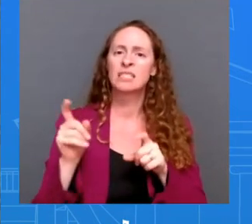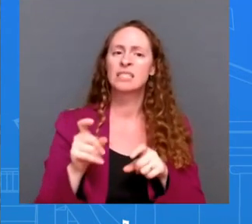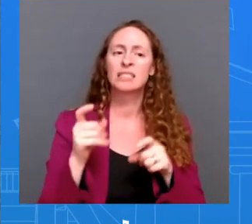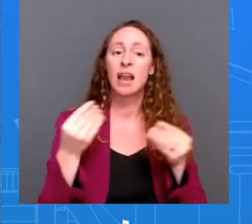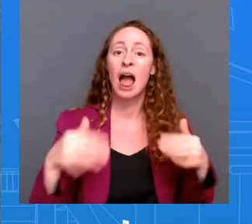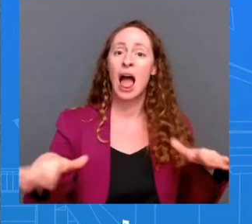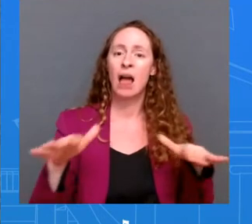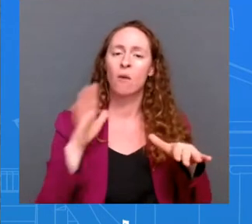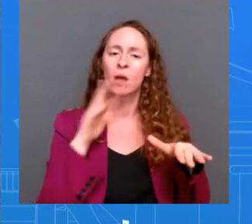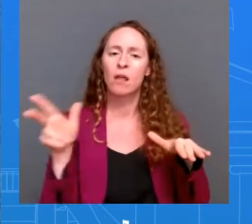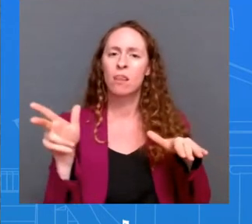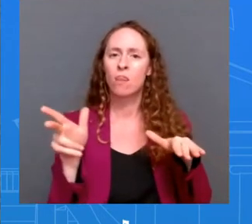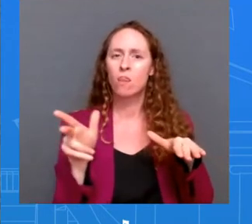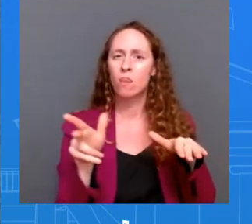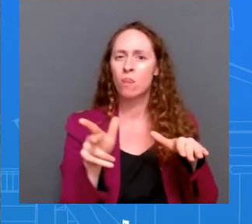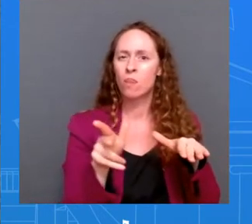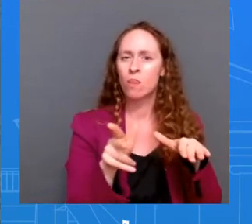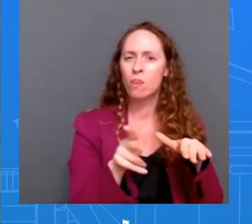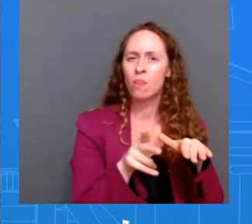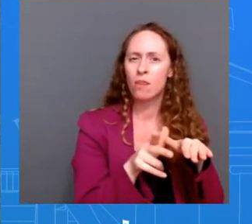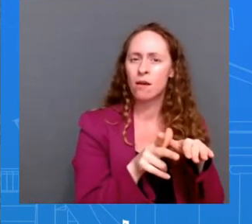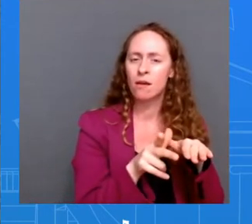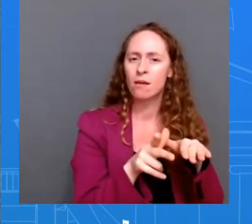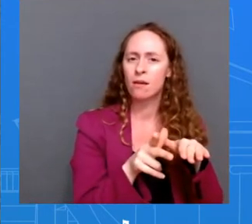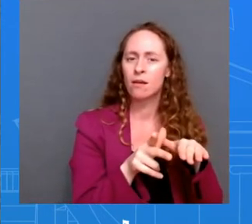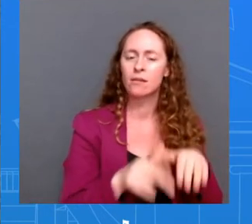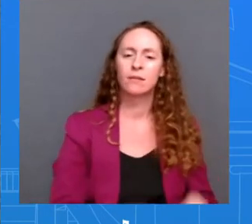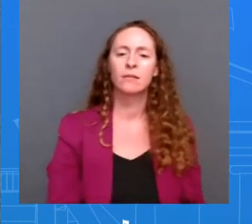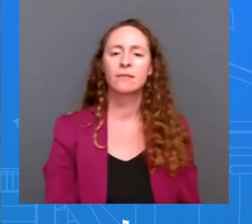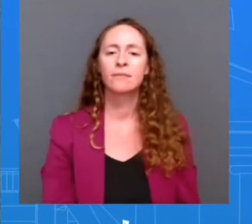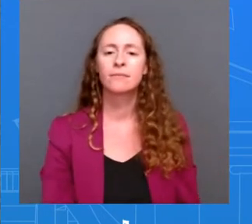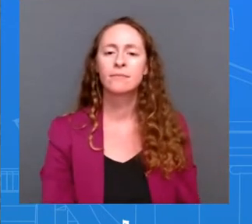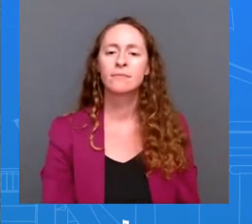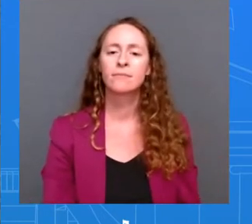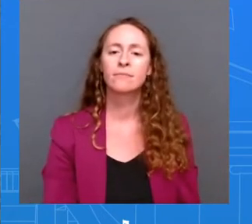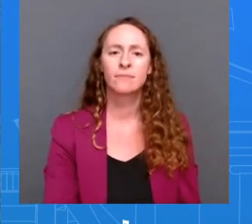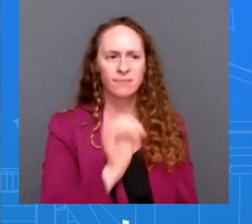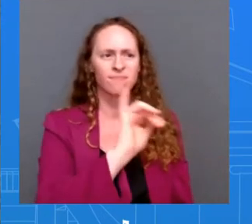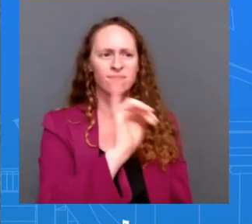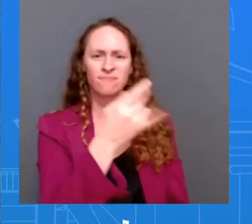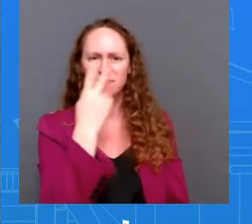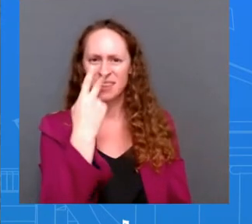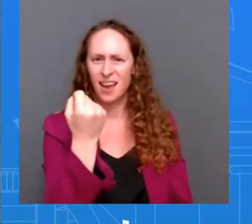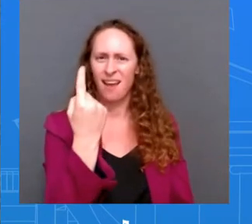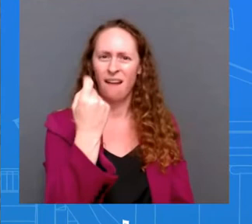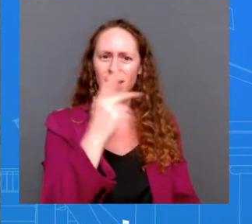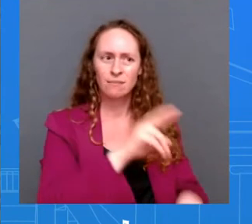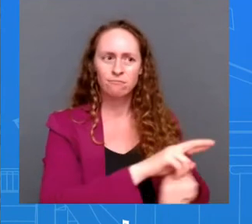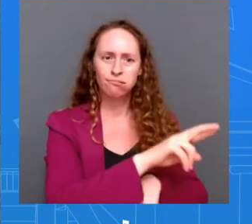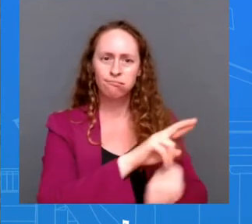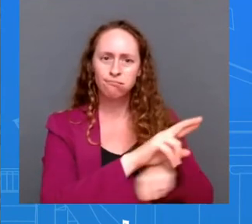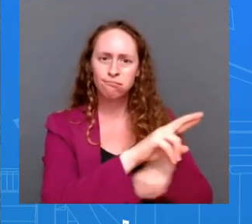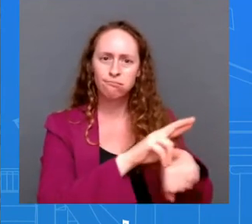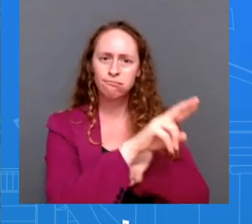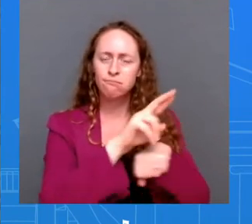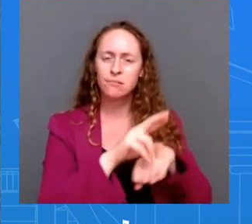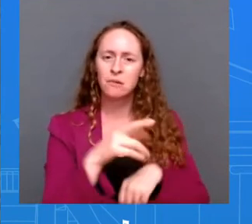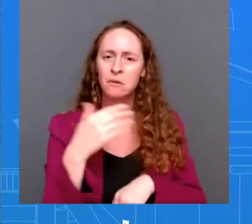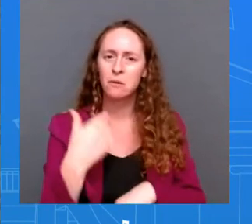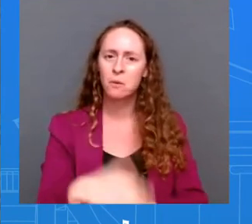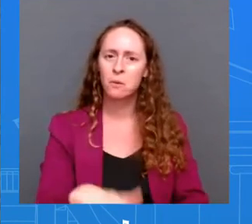and apparently, according to our Japanese allies, at least a couple of them, landed in their